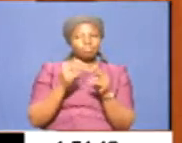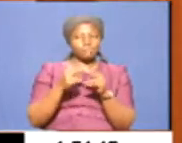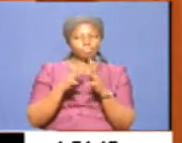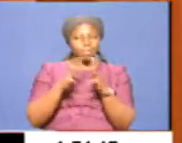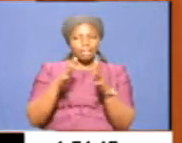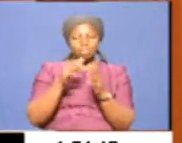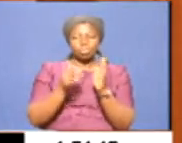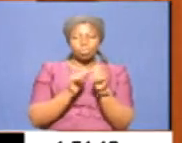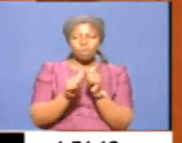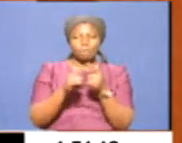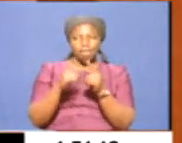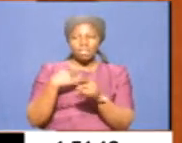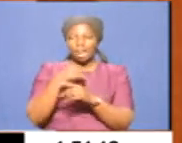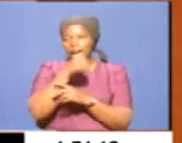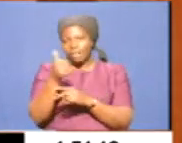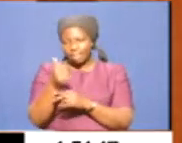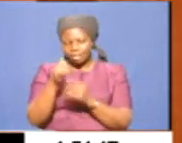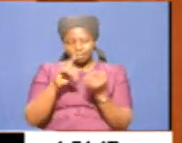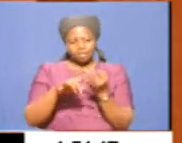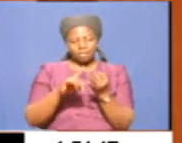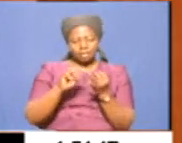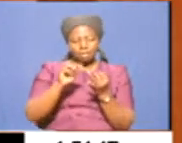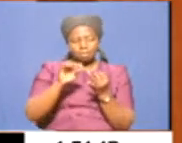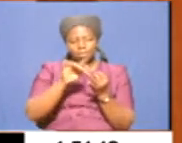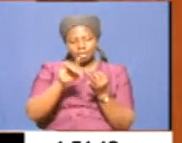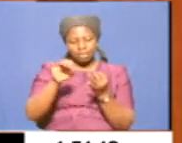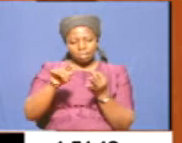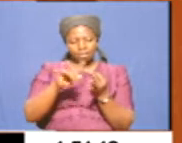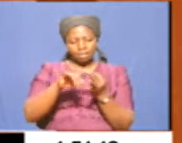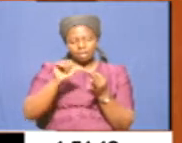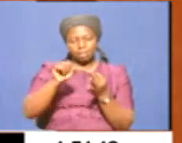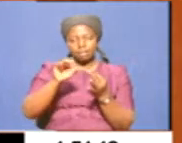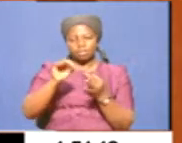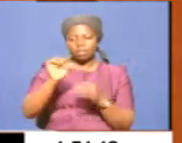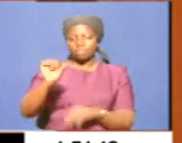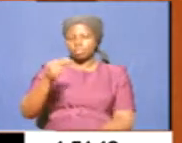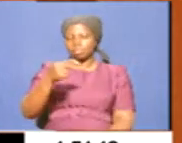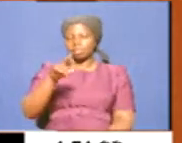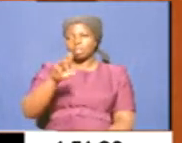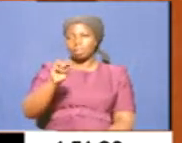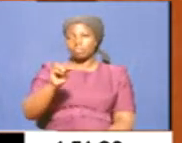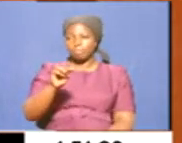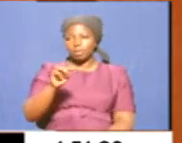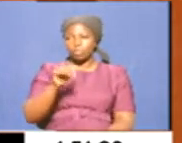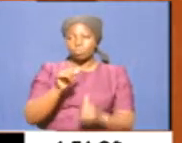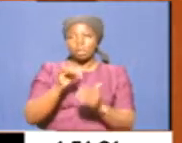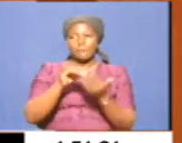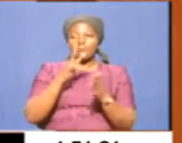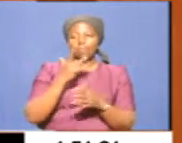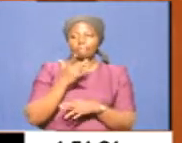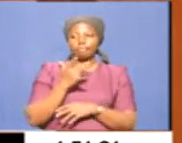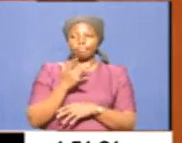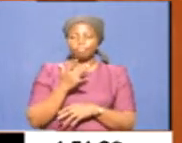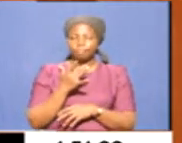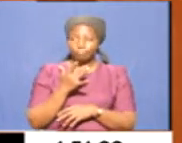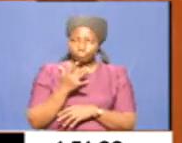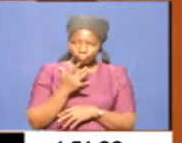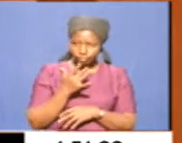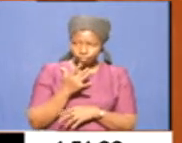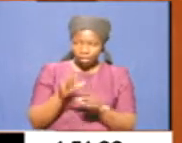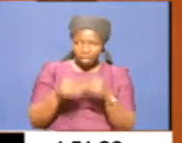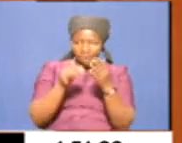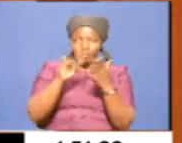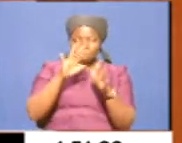have soybean, you have sorghum that you can actually take that are more not only more nutritious but actually offer smallholder farmers more